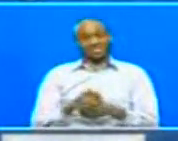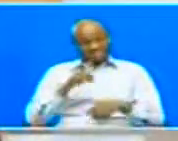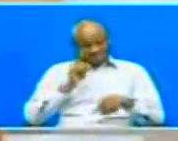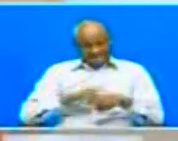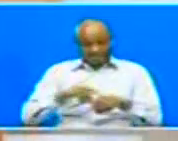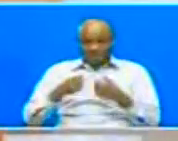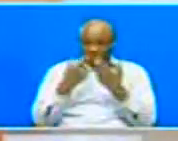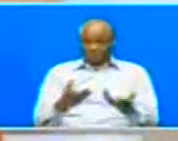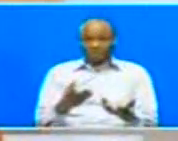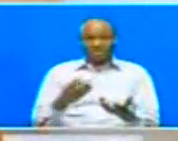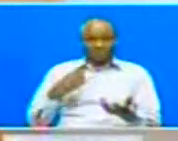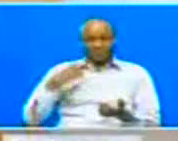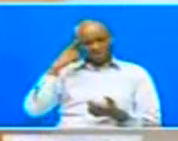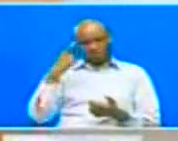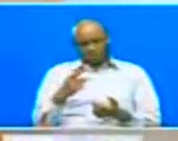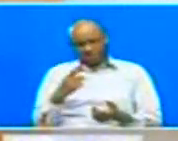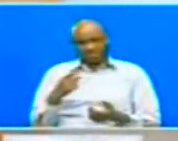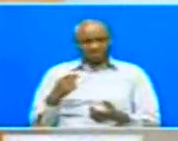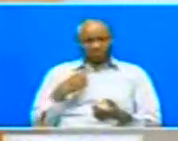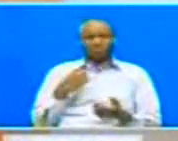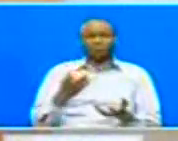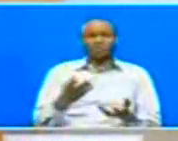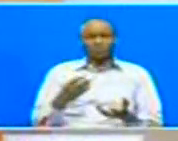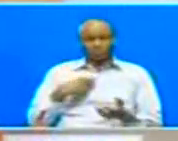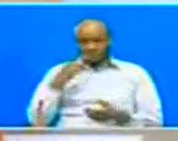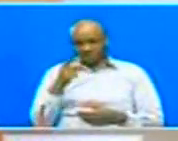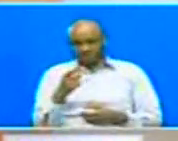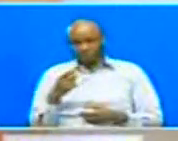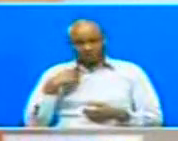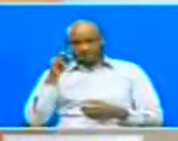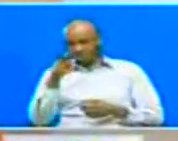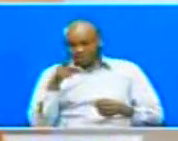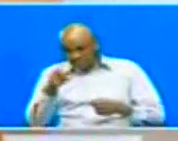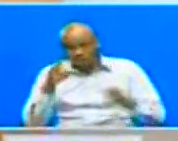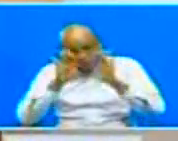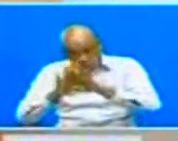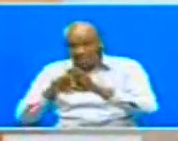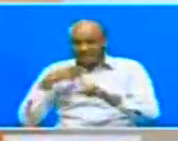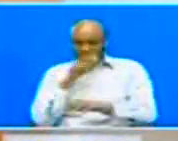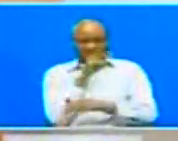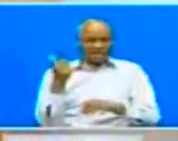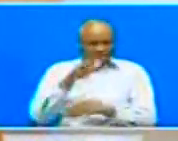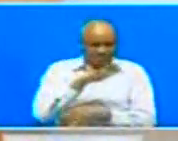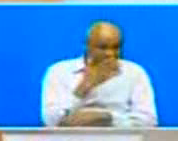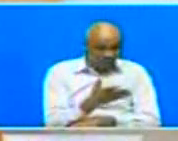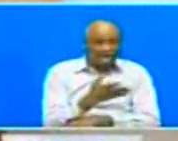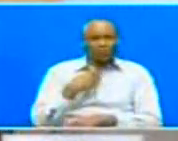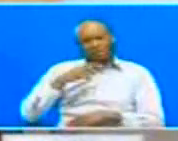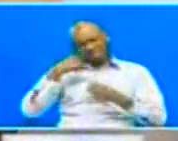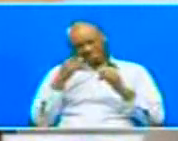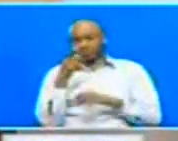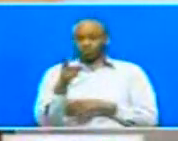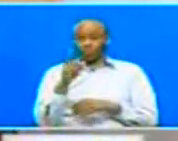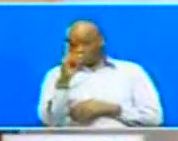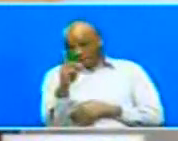When events take place, it makes us introspect and see what where is the rain beating us, and then we close the window or the door to stop the rain coming in. So this is one of those measures. It